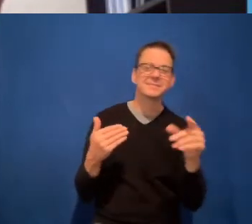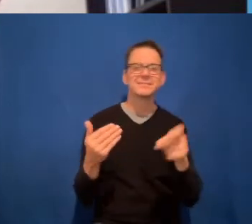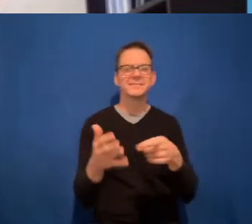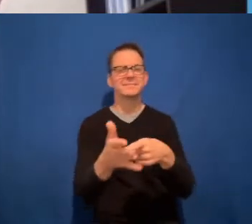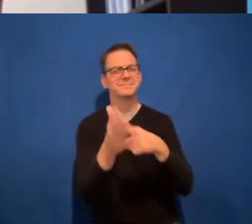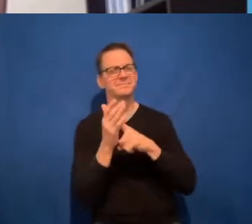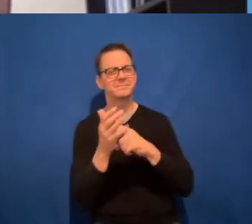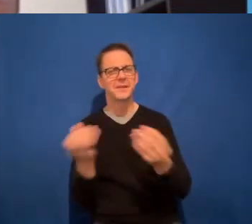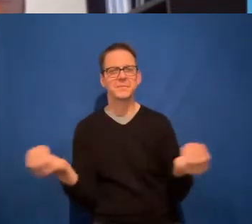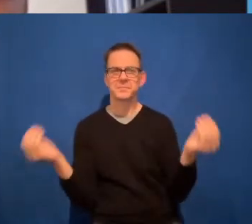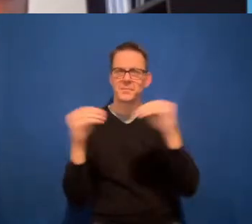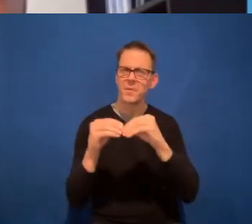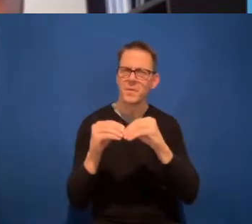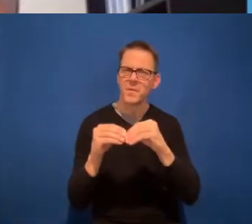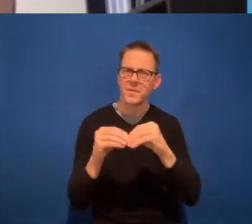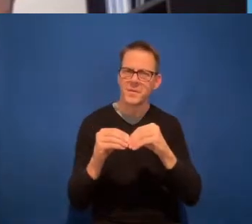more